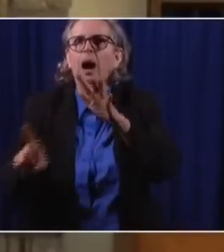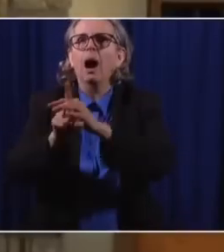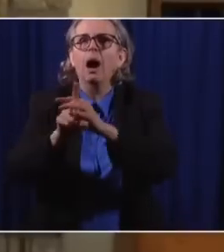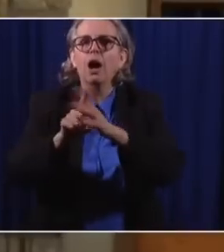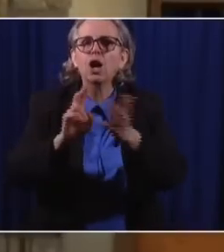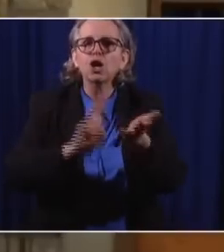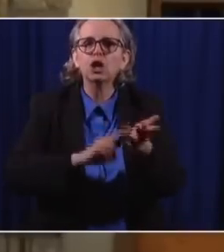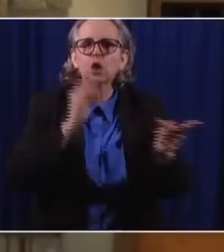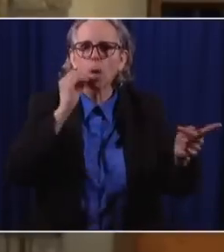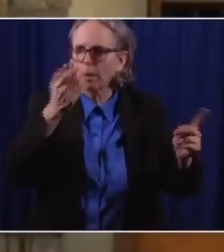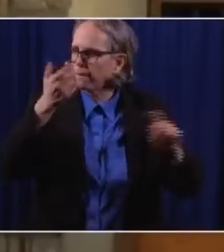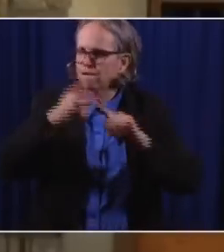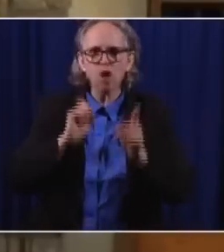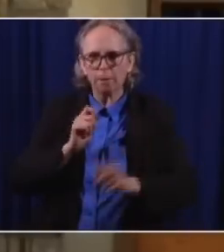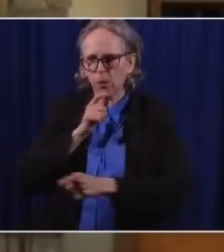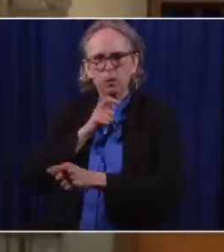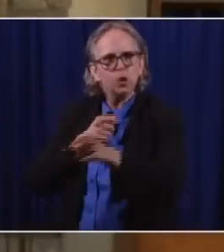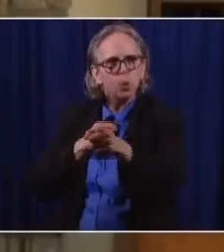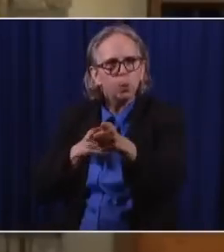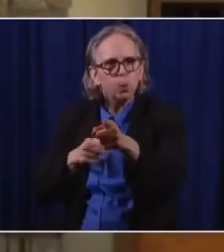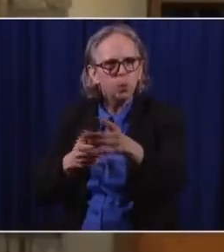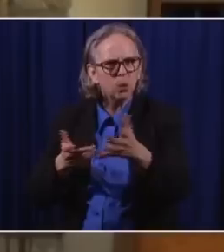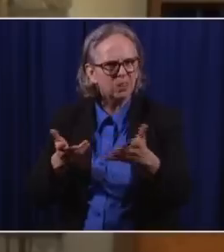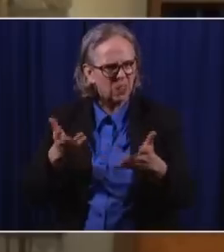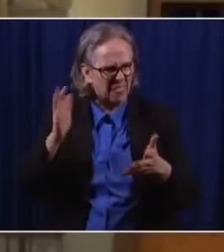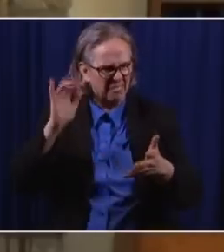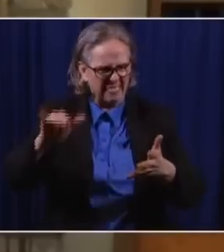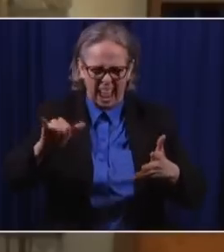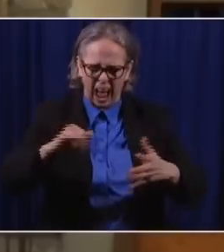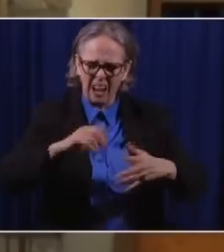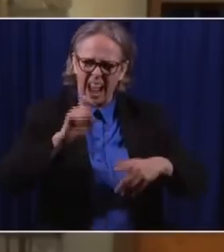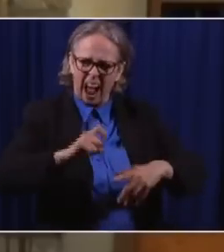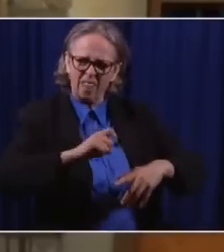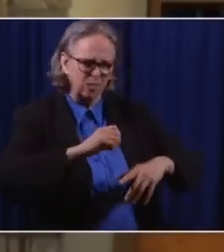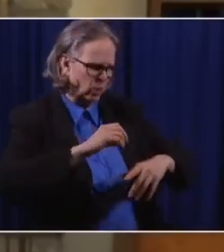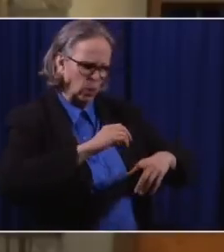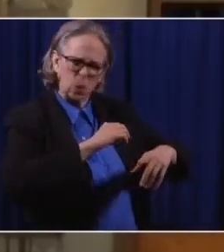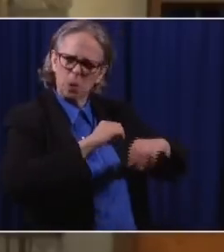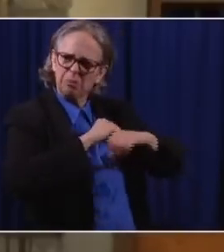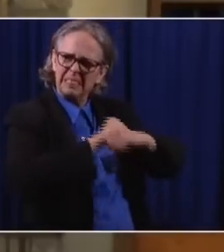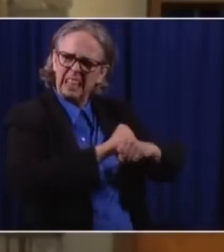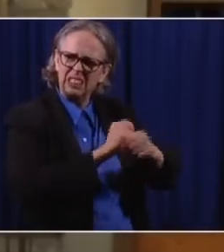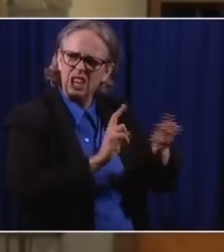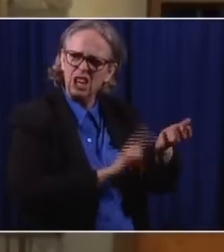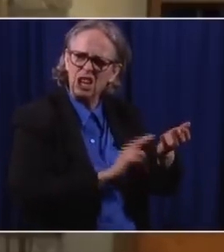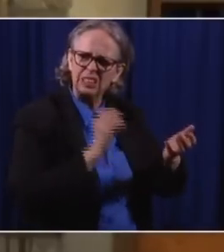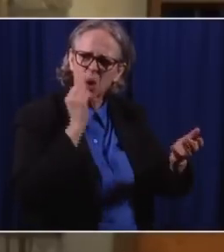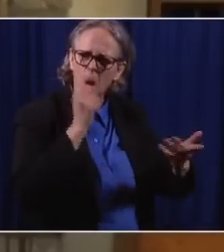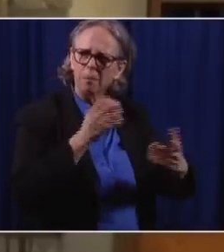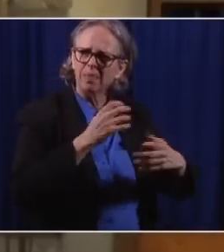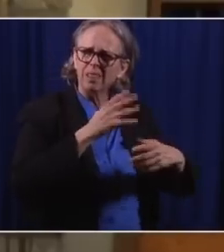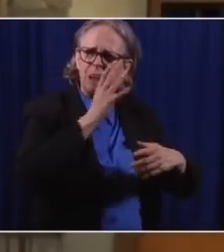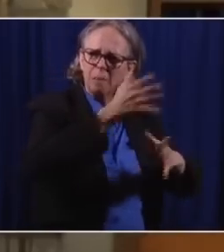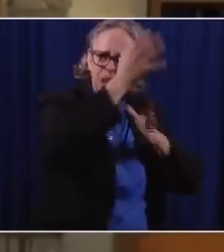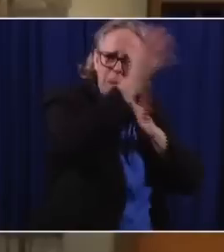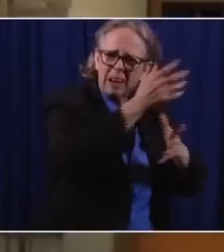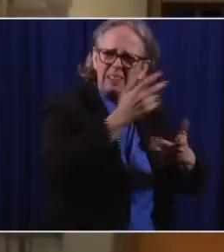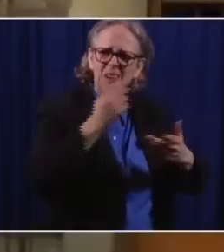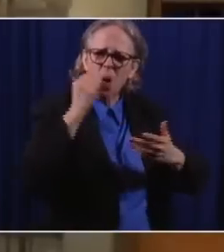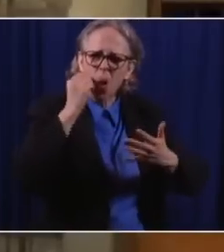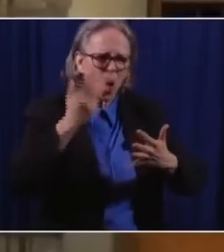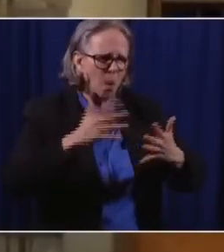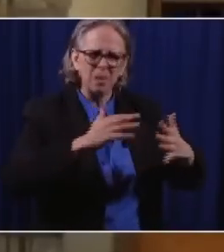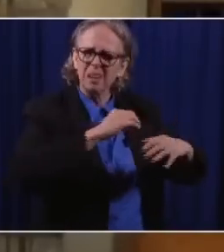we protect our grandparents and our great-grandparents, who's our loved ones who are in nursing homes, is to slow the spread